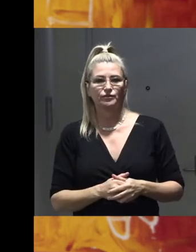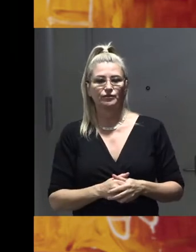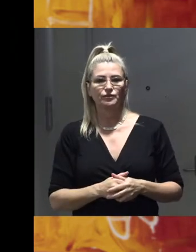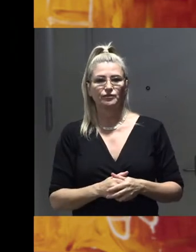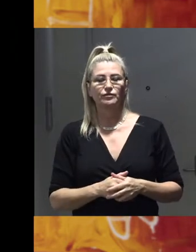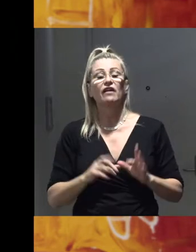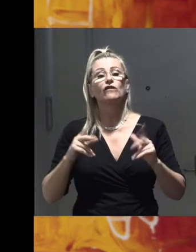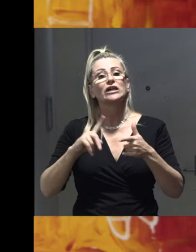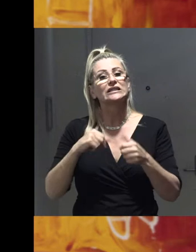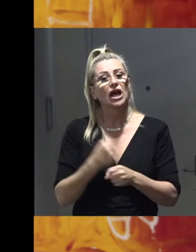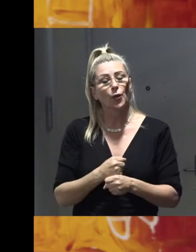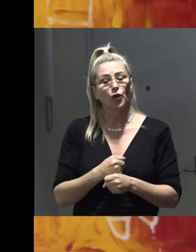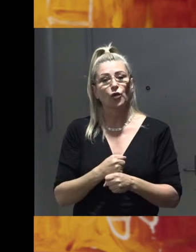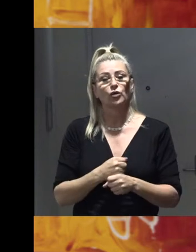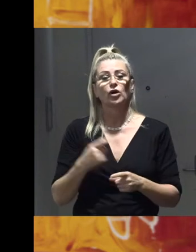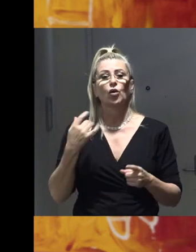For example,